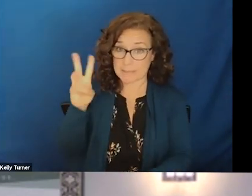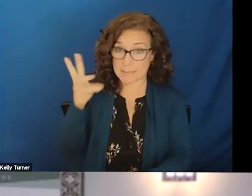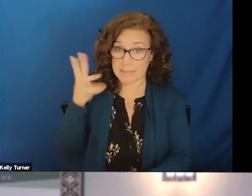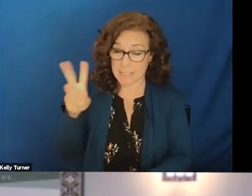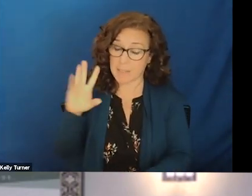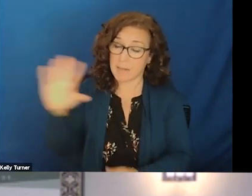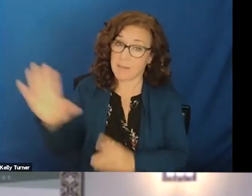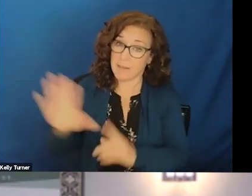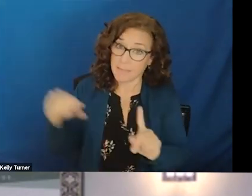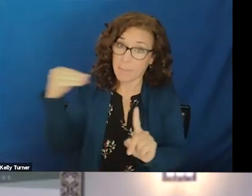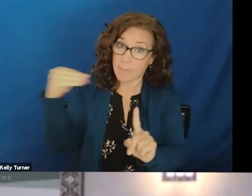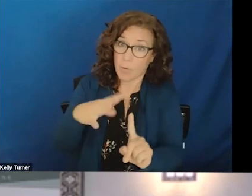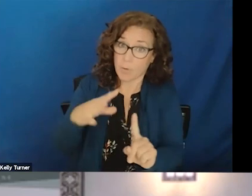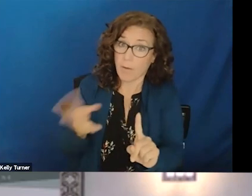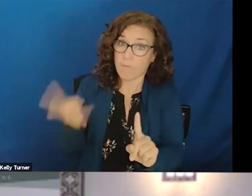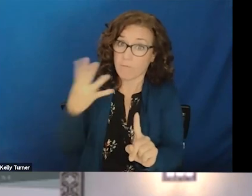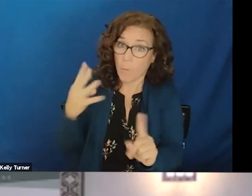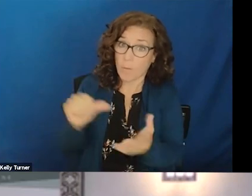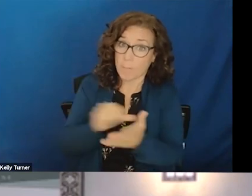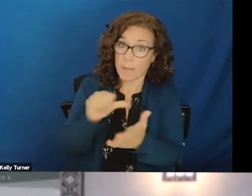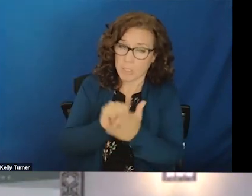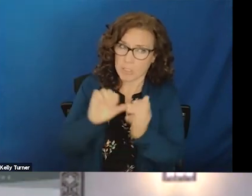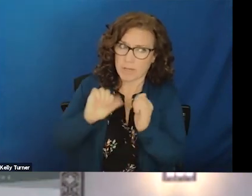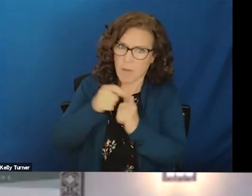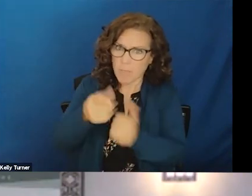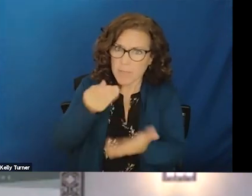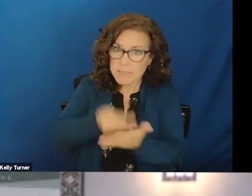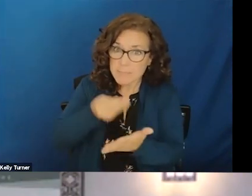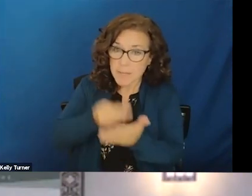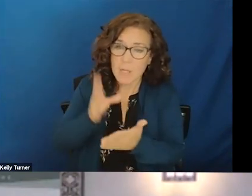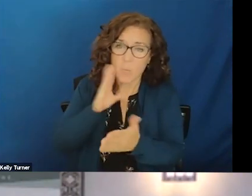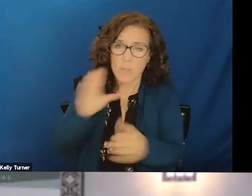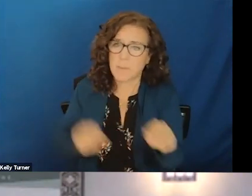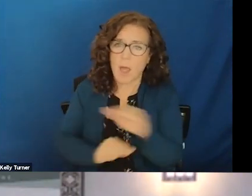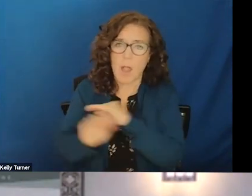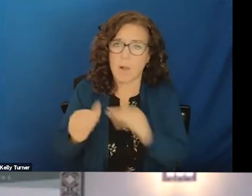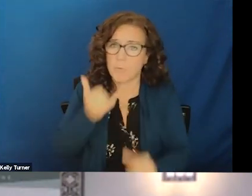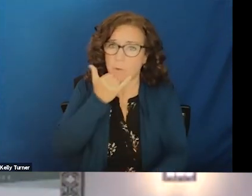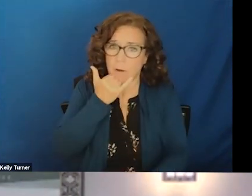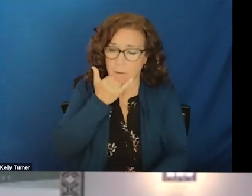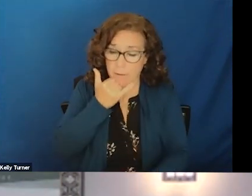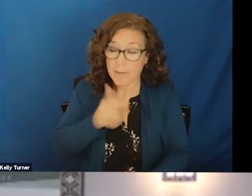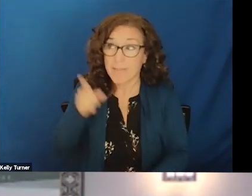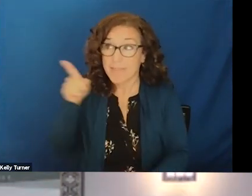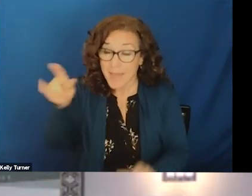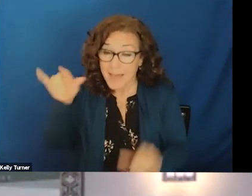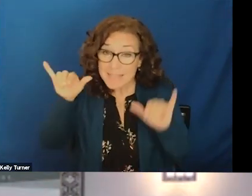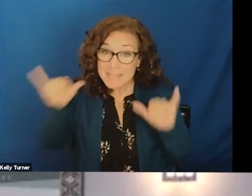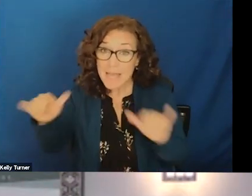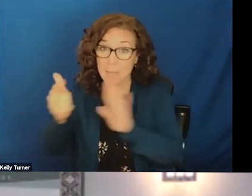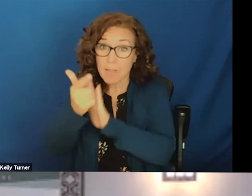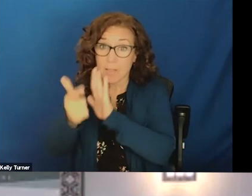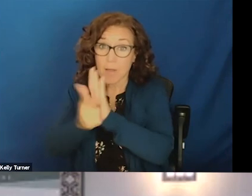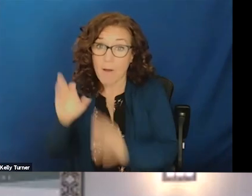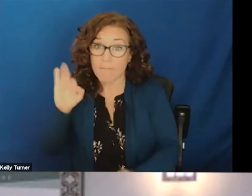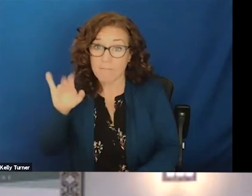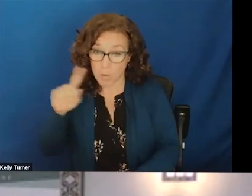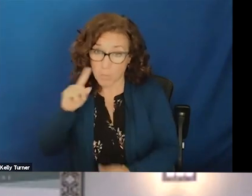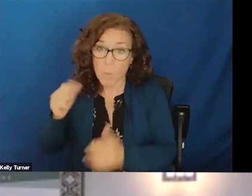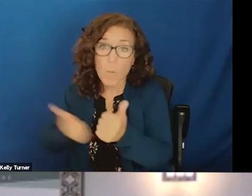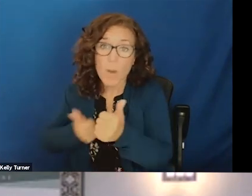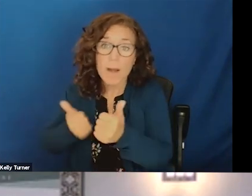4 pages of how these funds were being misused. That same law firm went after LA